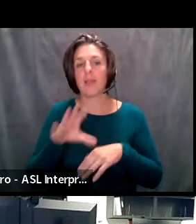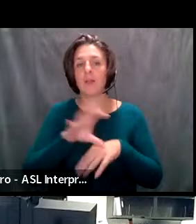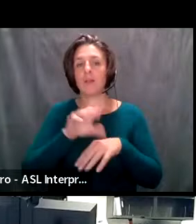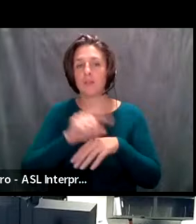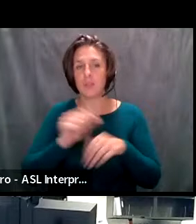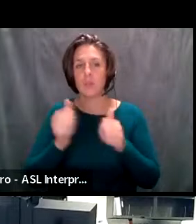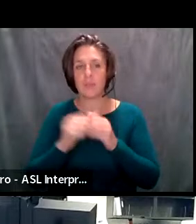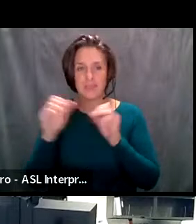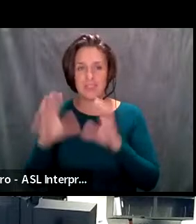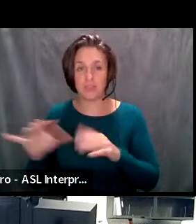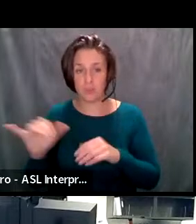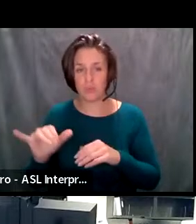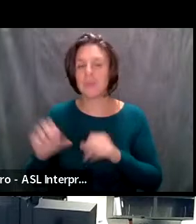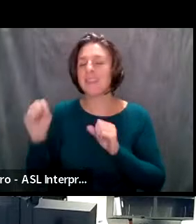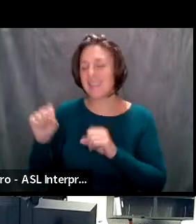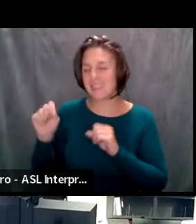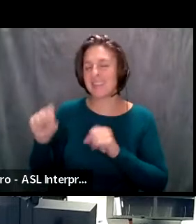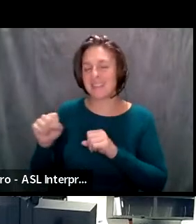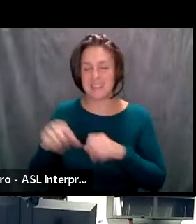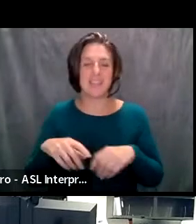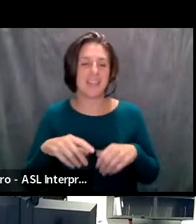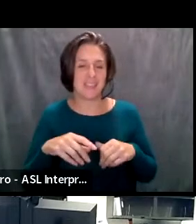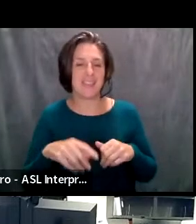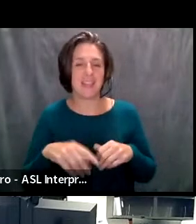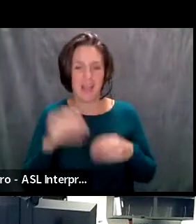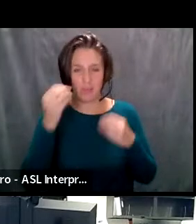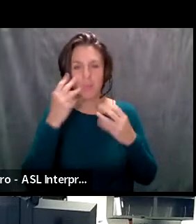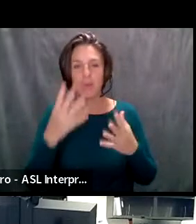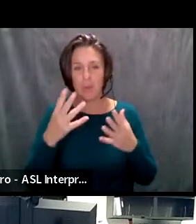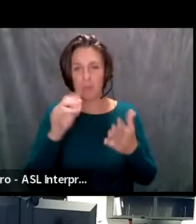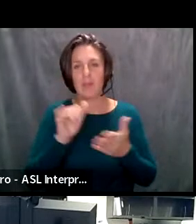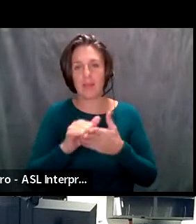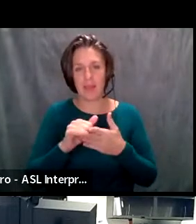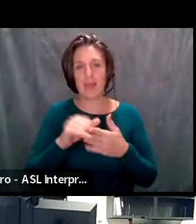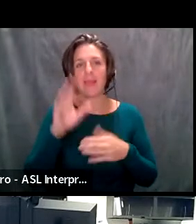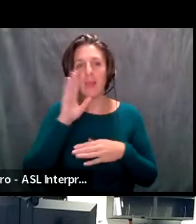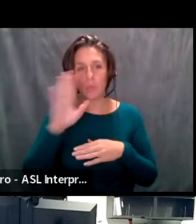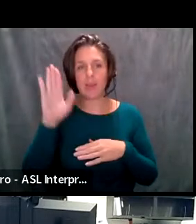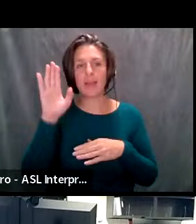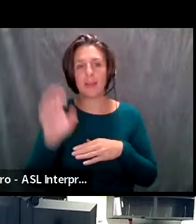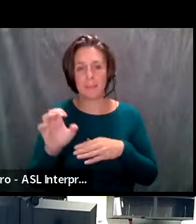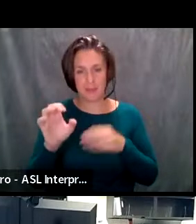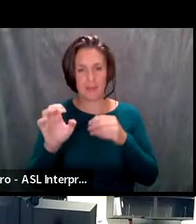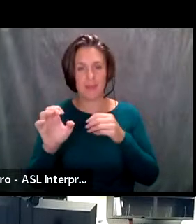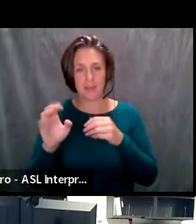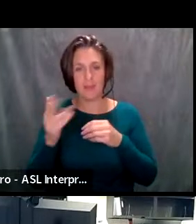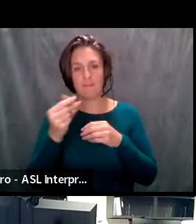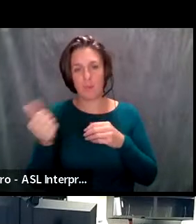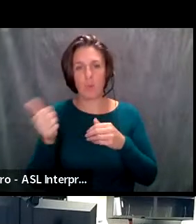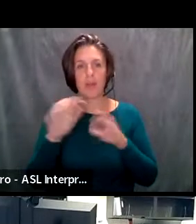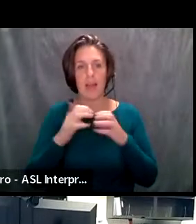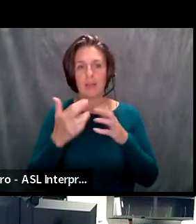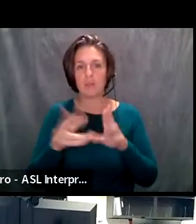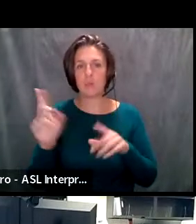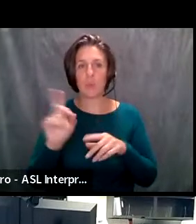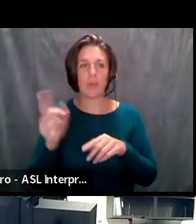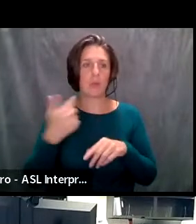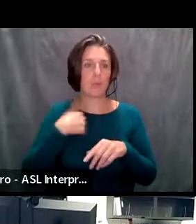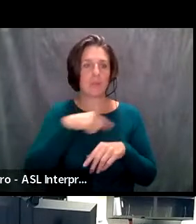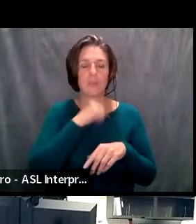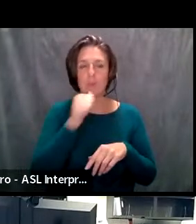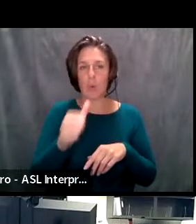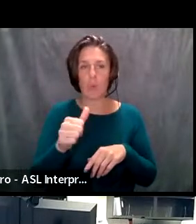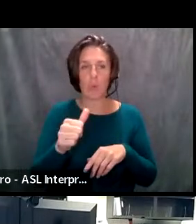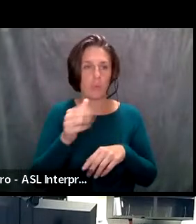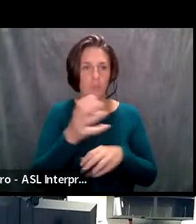the teachers. Correct. Okay. Correct. Okay. I will Absolutely. note that there will be a few classrooms where we don't necessarily get